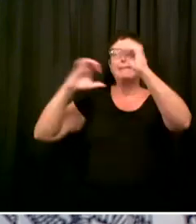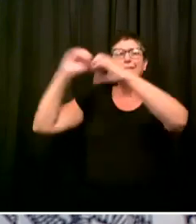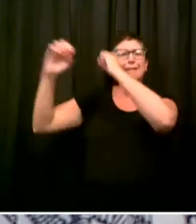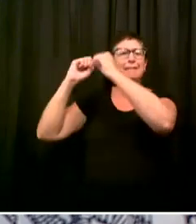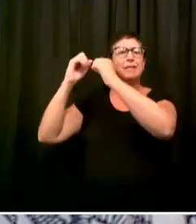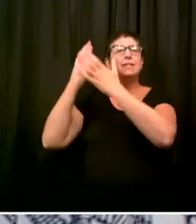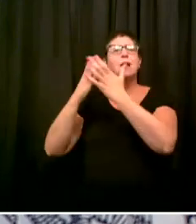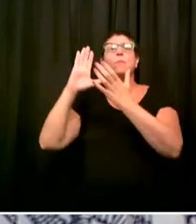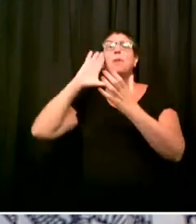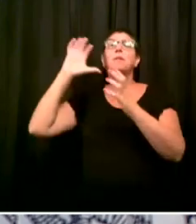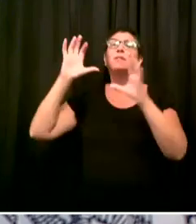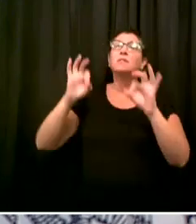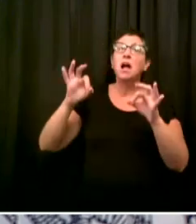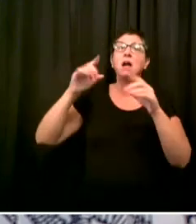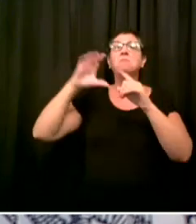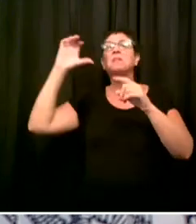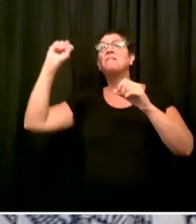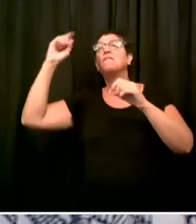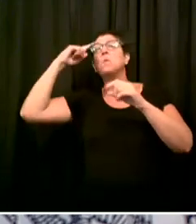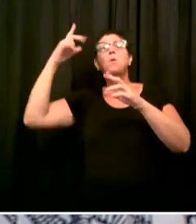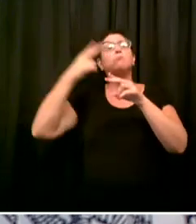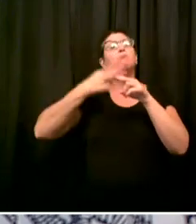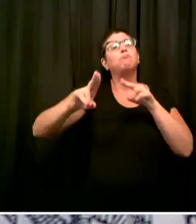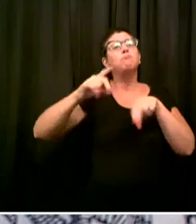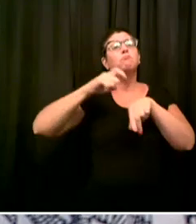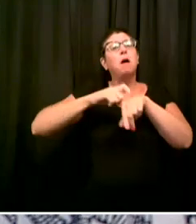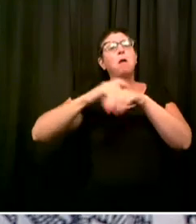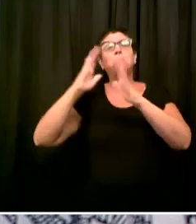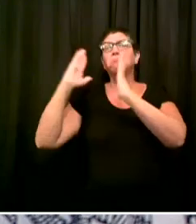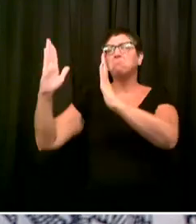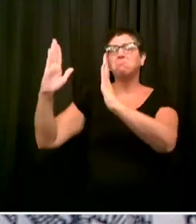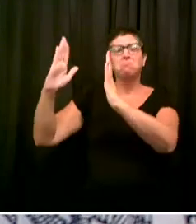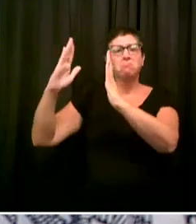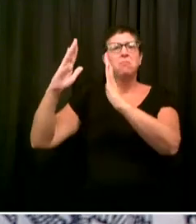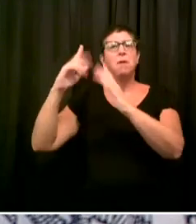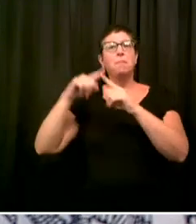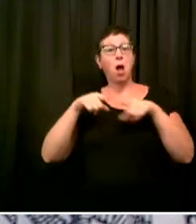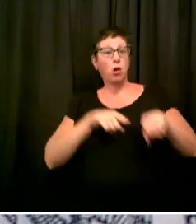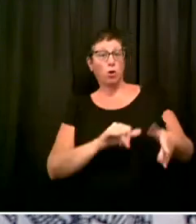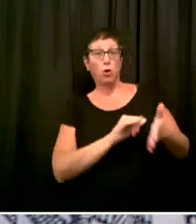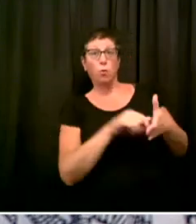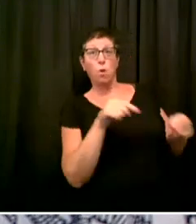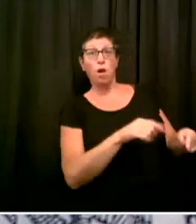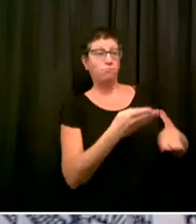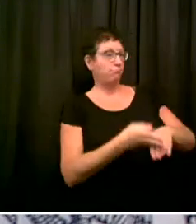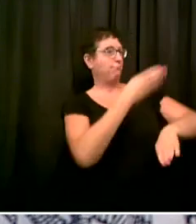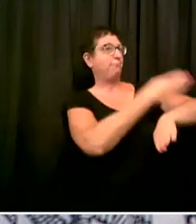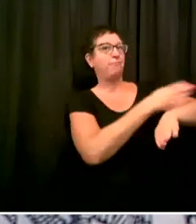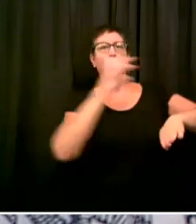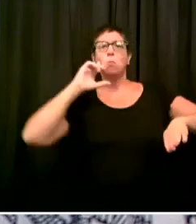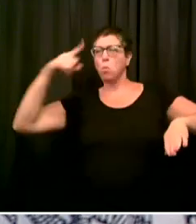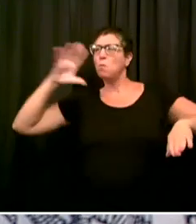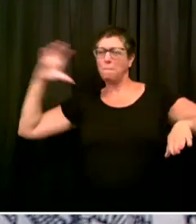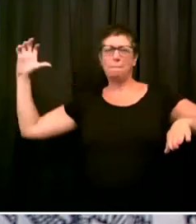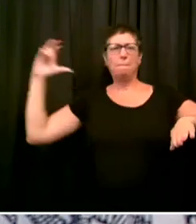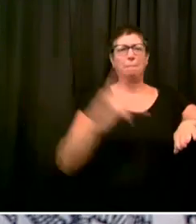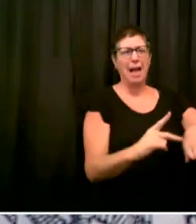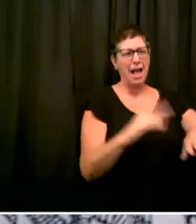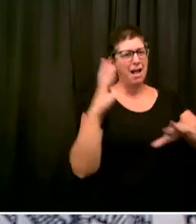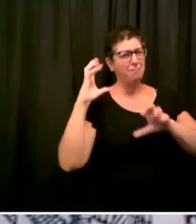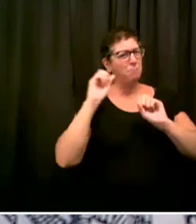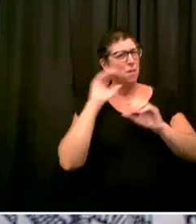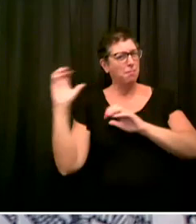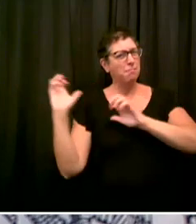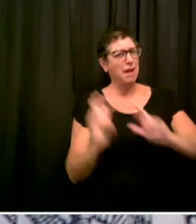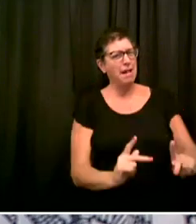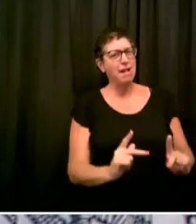for a period of time, and as the situation in New York City improves, they'll come back. Some people may not, and I guarantee you they'll be replaced by